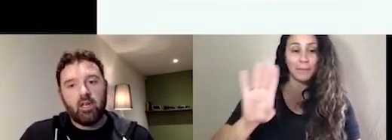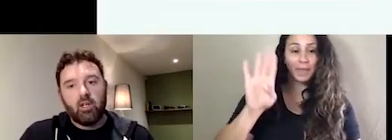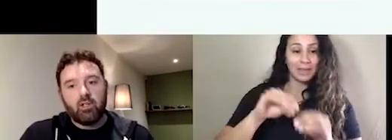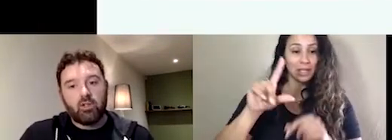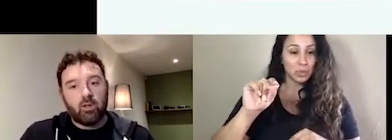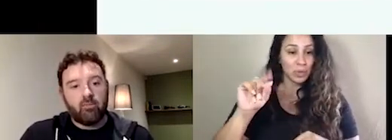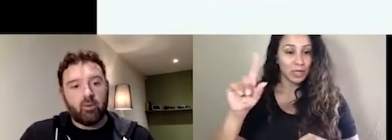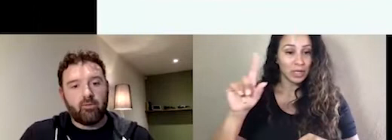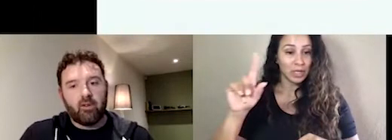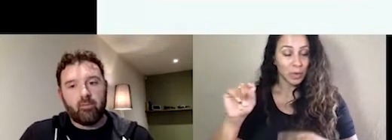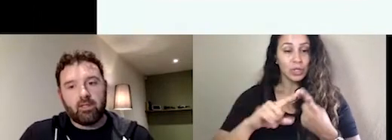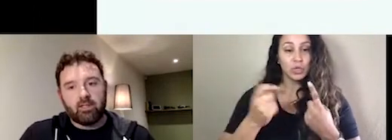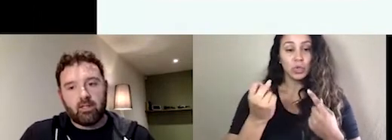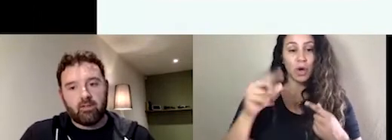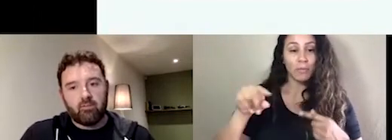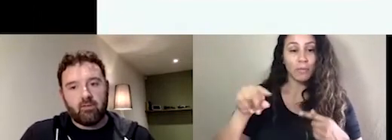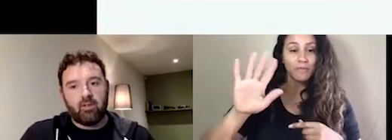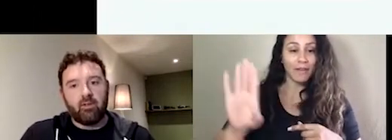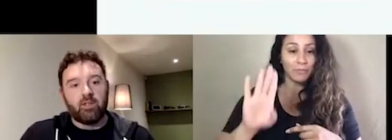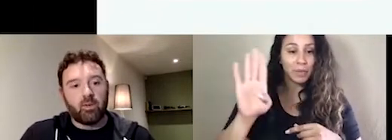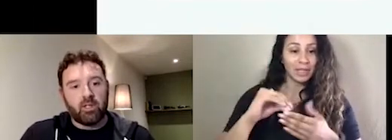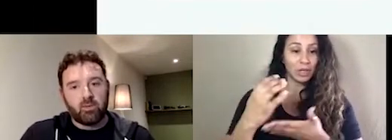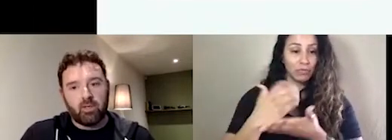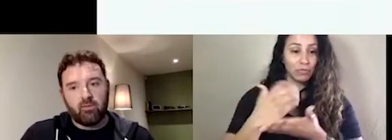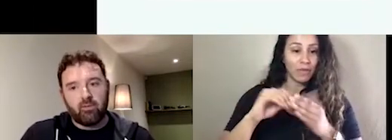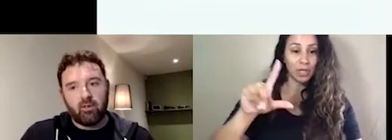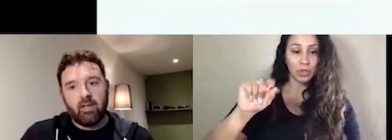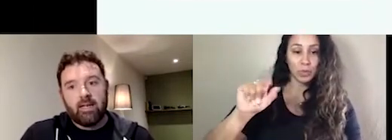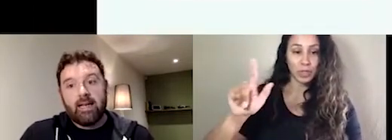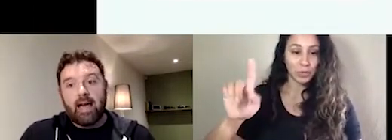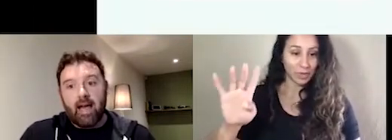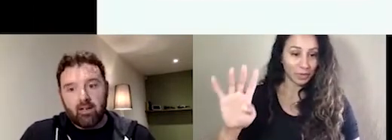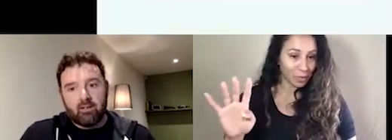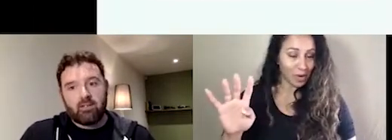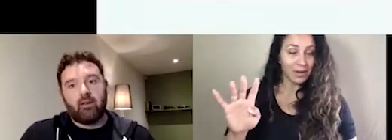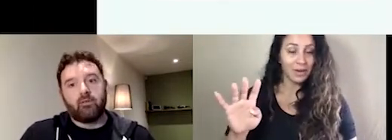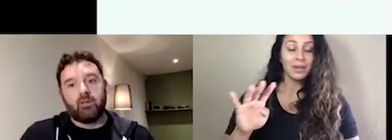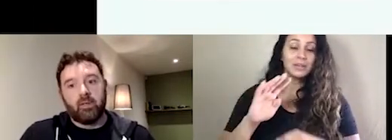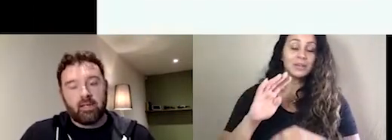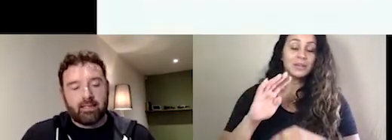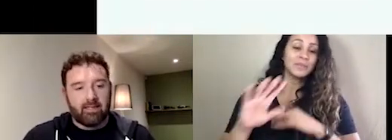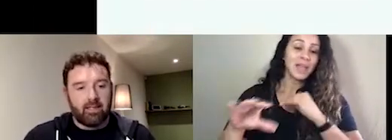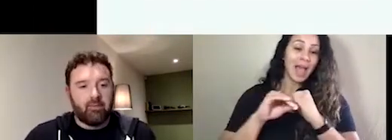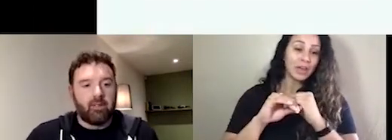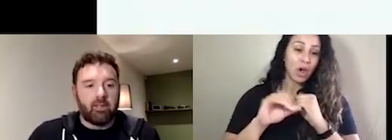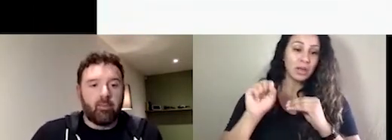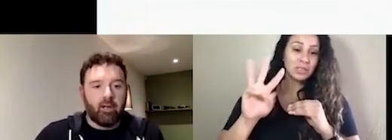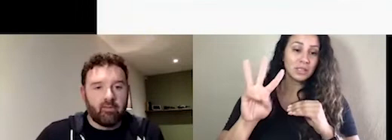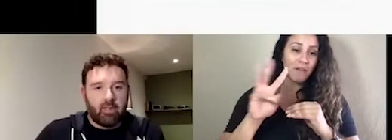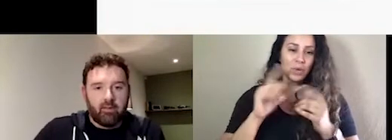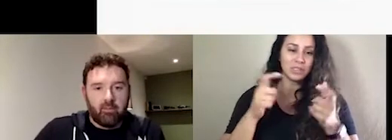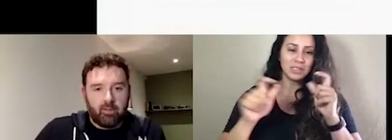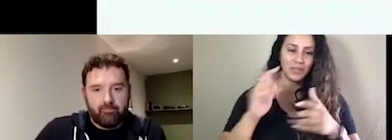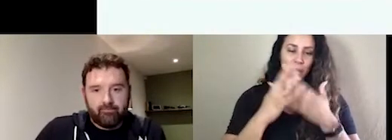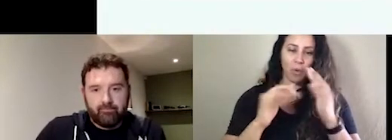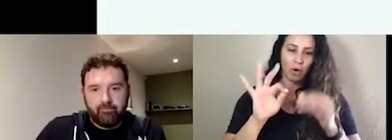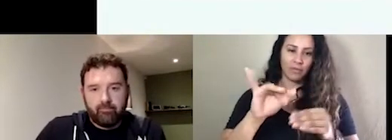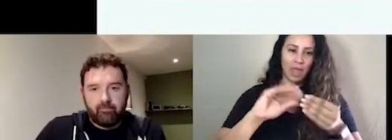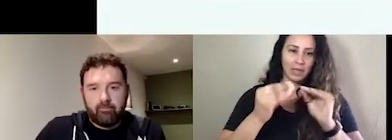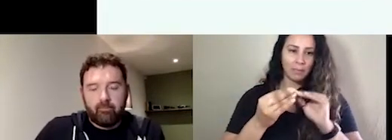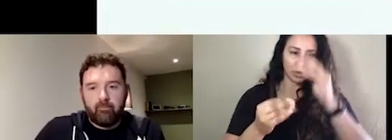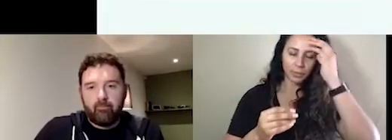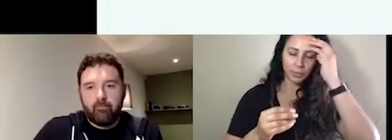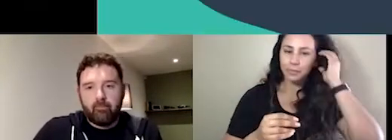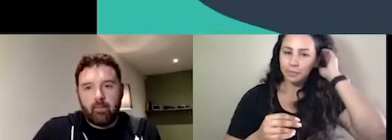2020 to $12.5 billion in revenue in 2024, add-on software being a significant part of that number.